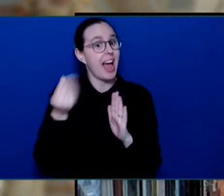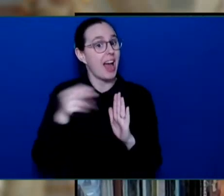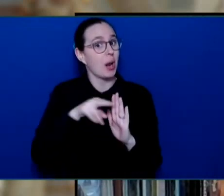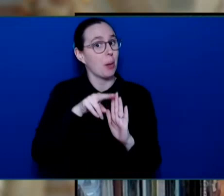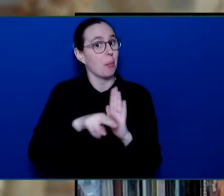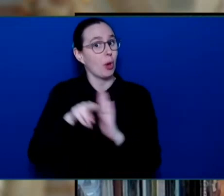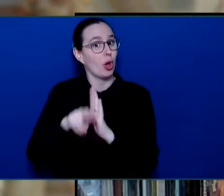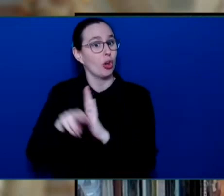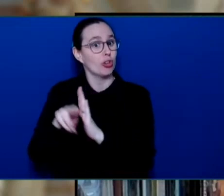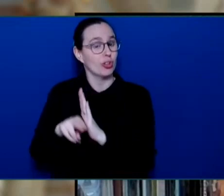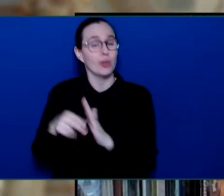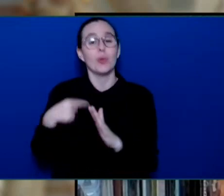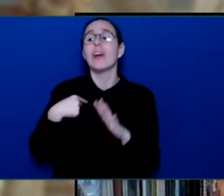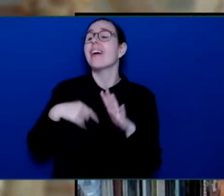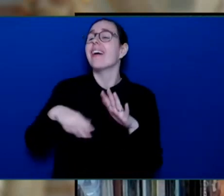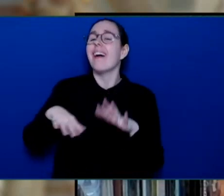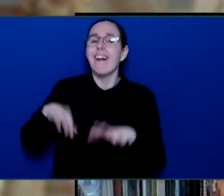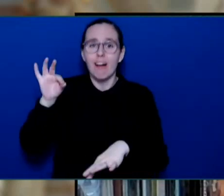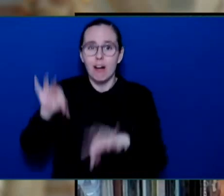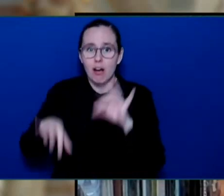few other places in the province.